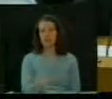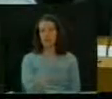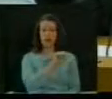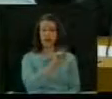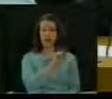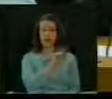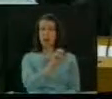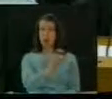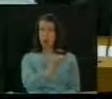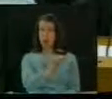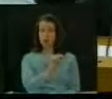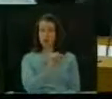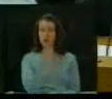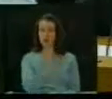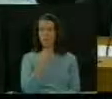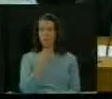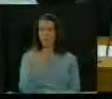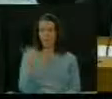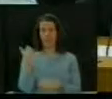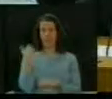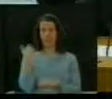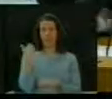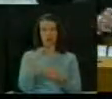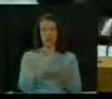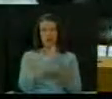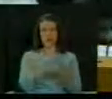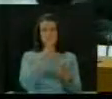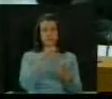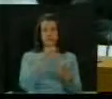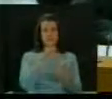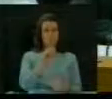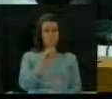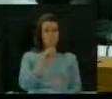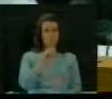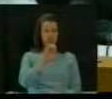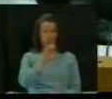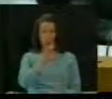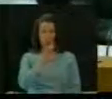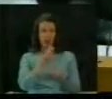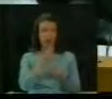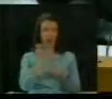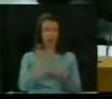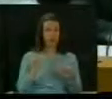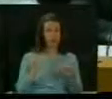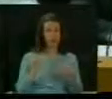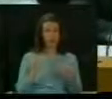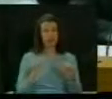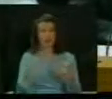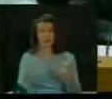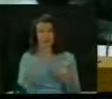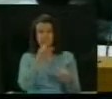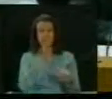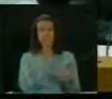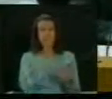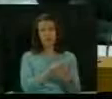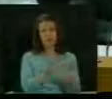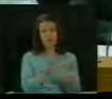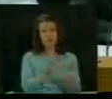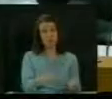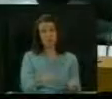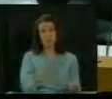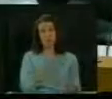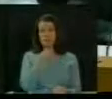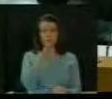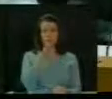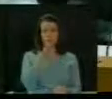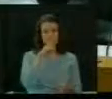Lambert had mentioned to me in the hallway that he had talked with Ms. Tucker, and that Ms. Tucker had some reservations about it, and that's quite possible. I